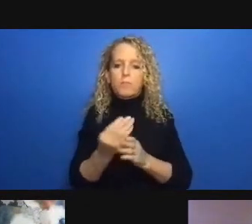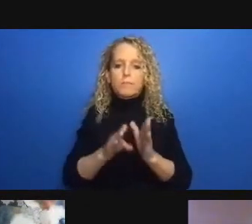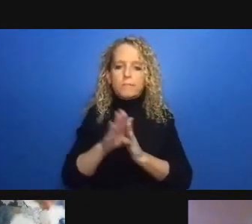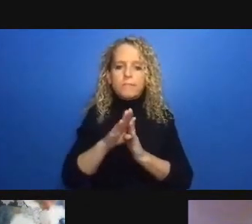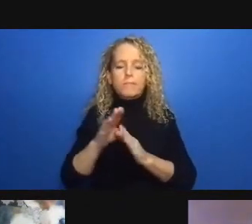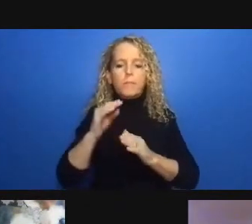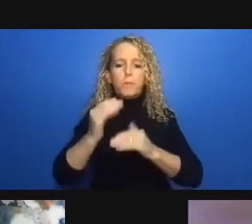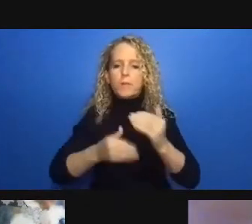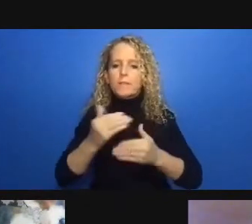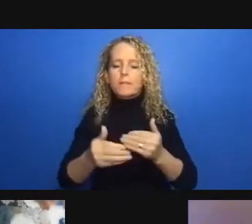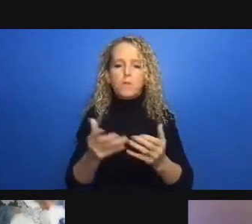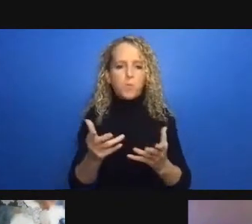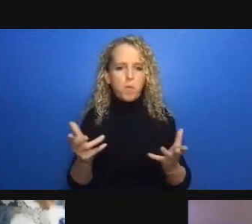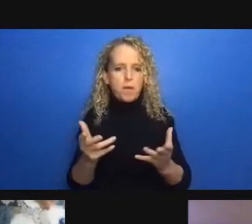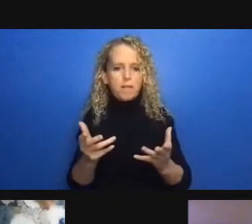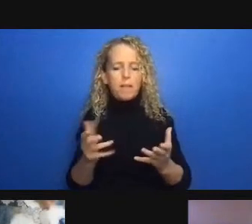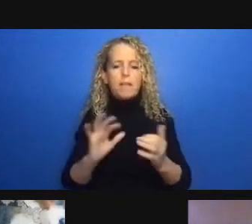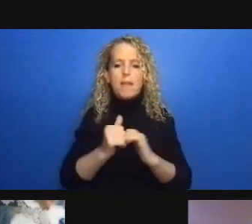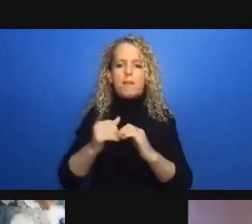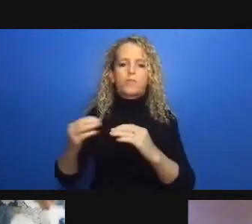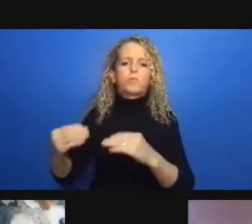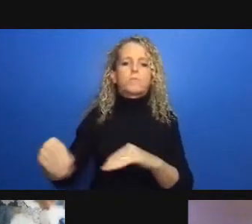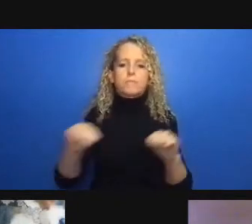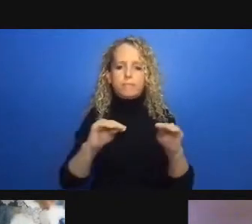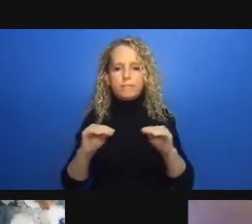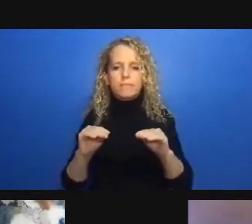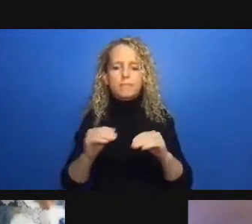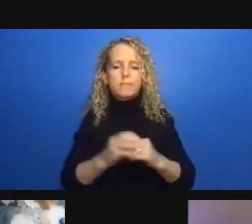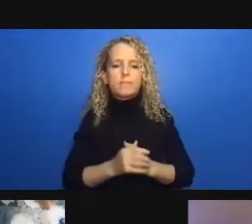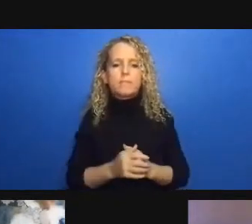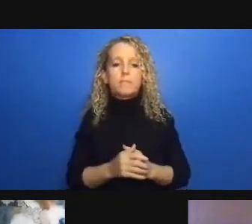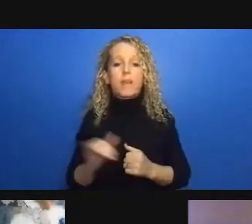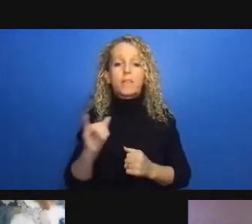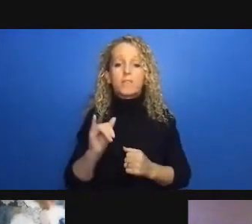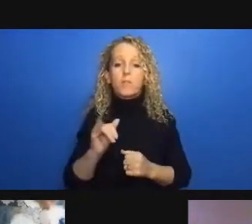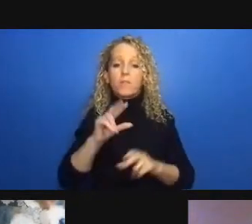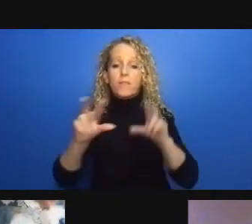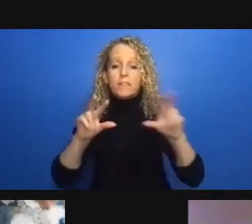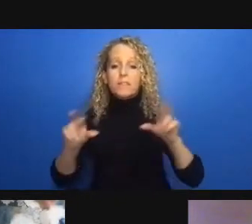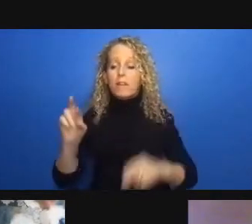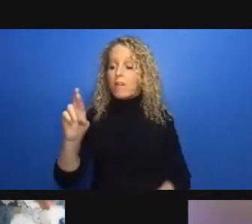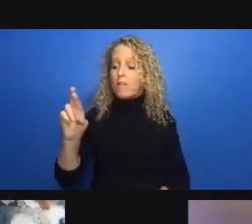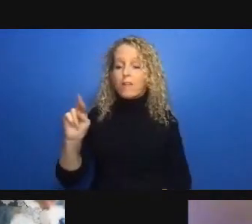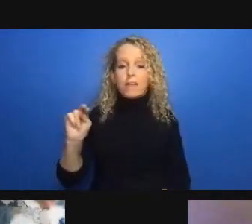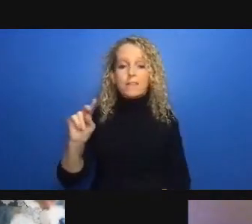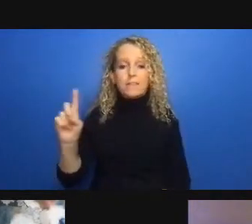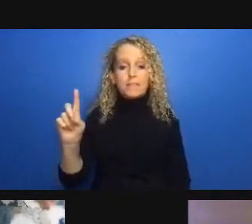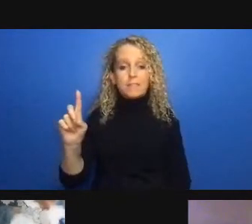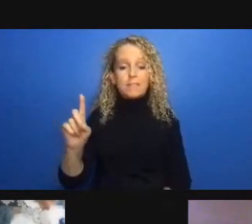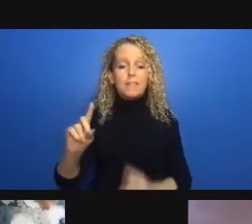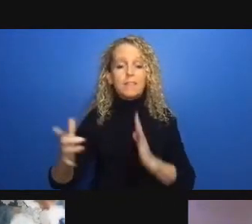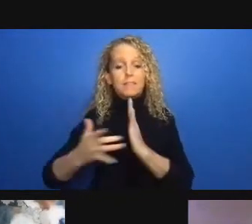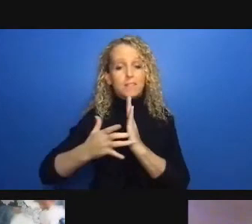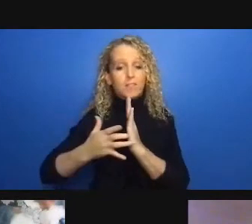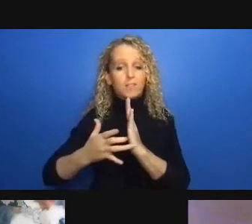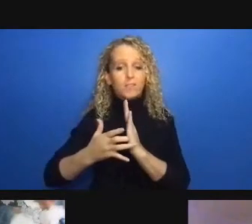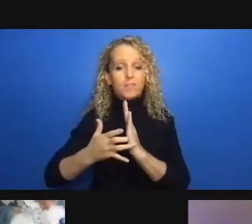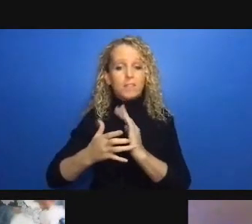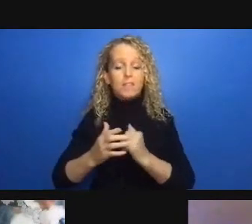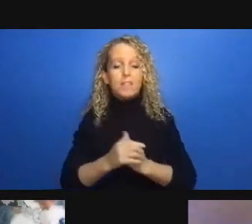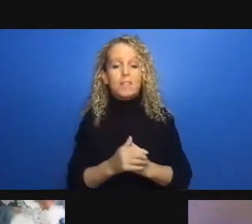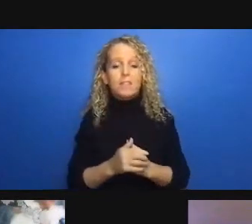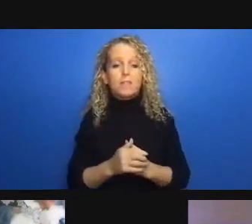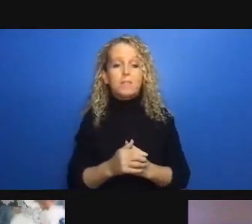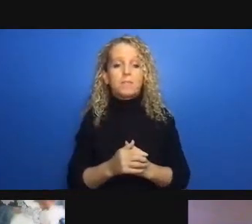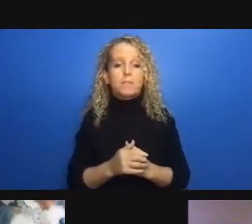to also investing in R&D in technology. So to Carolyn's point, we aren't like